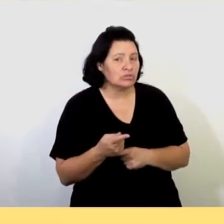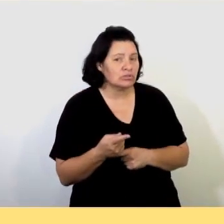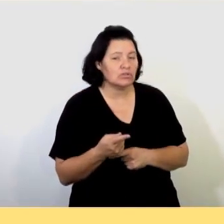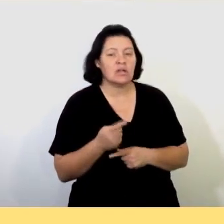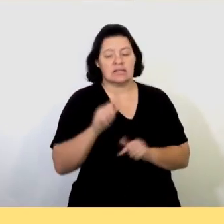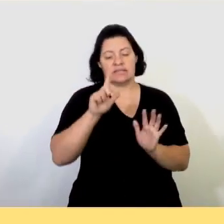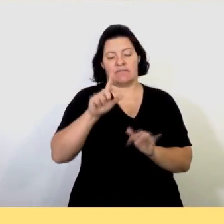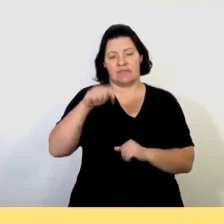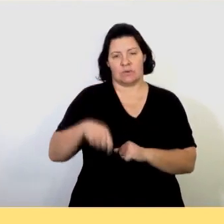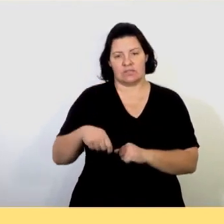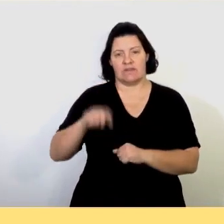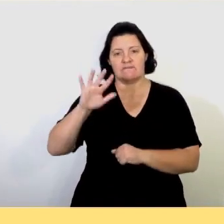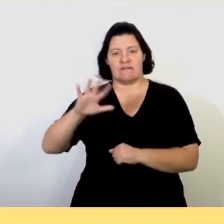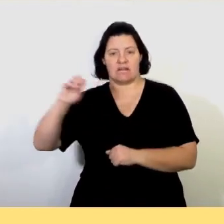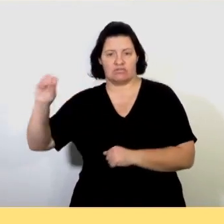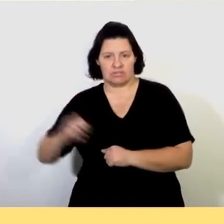the consumables?